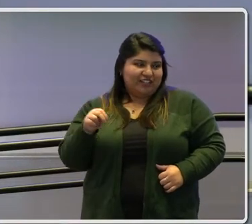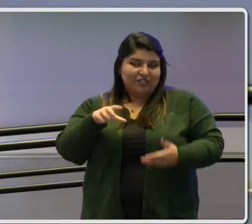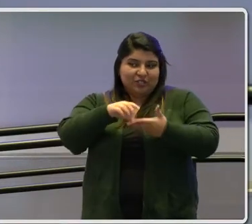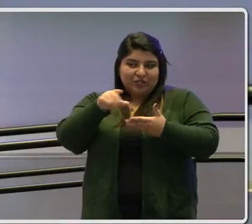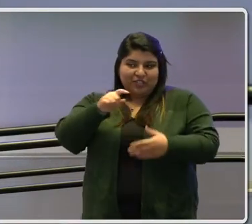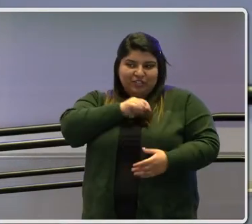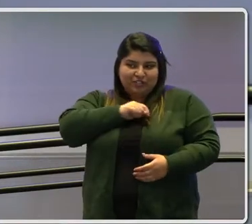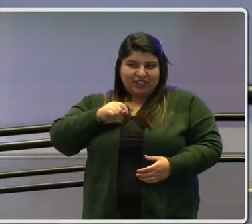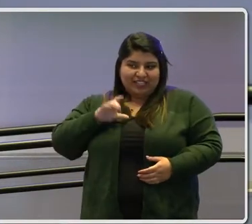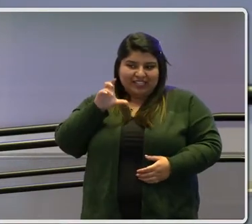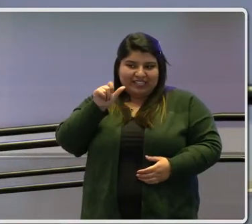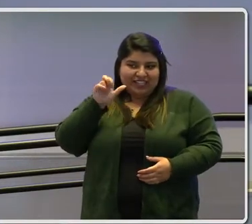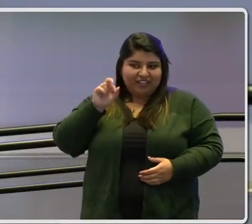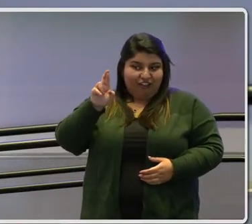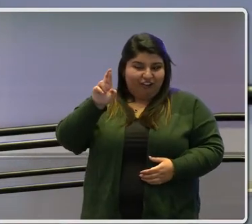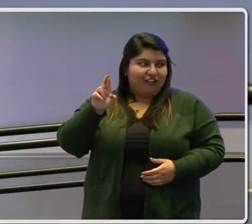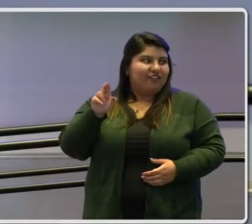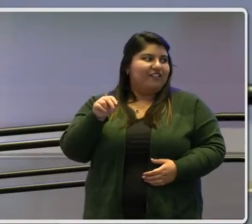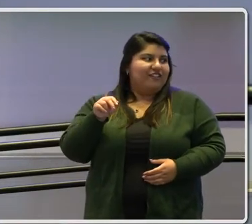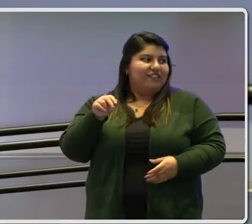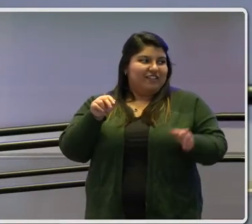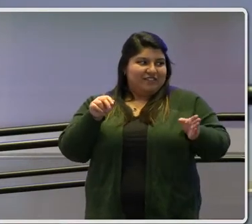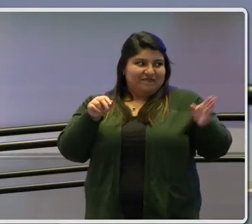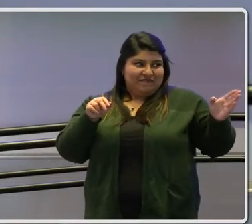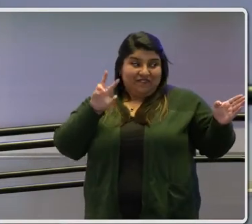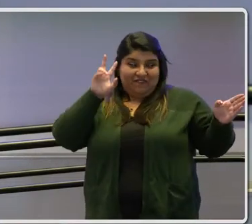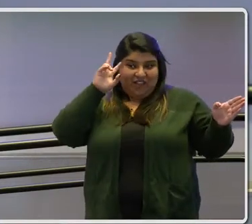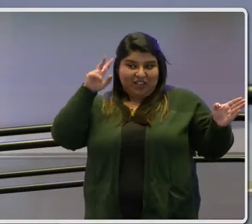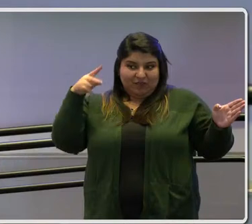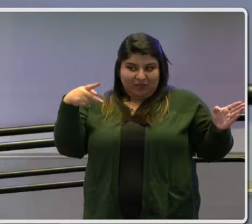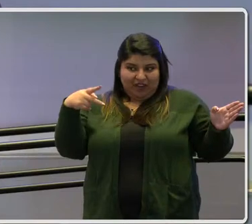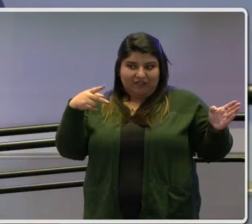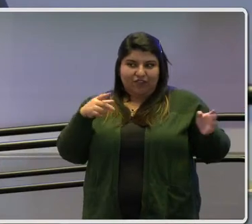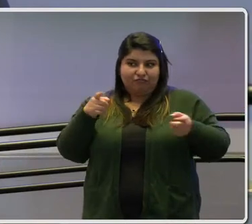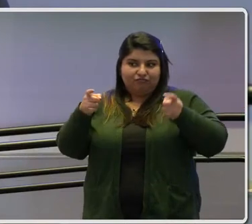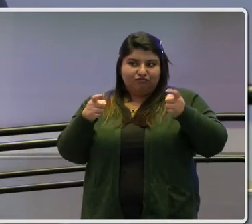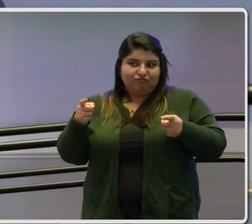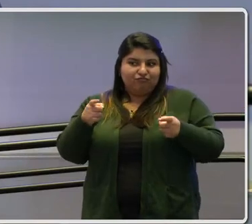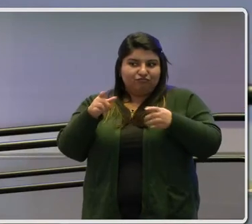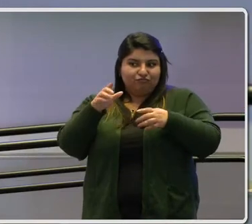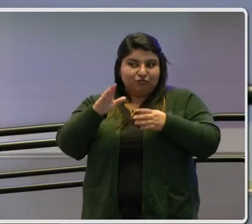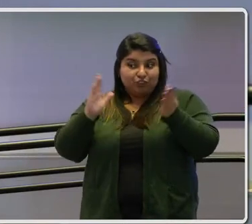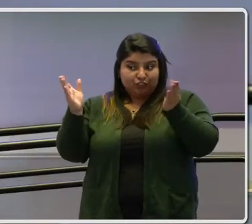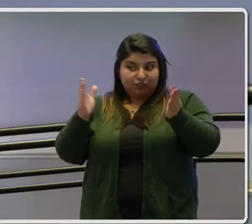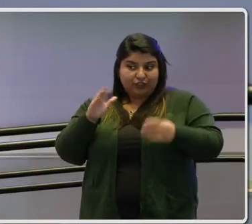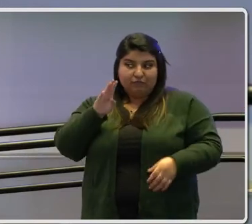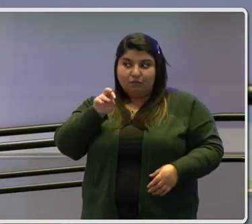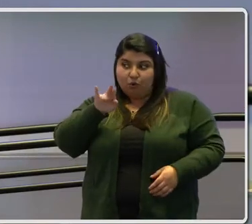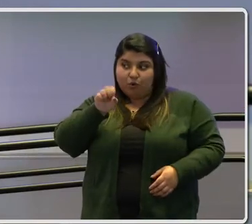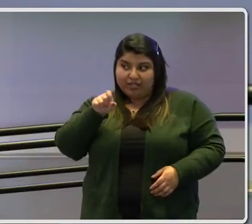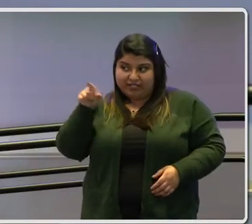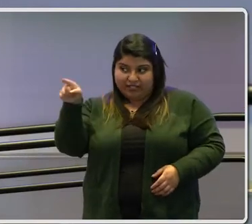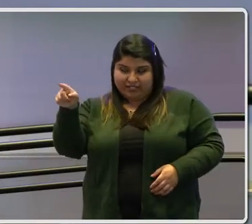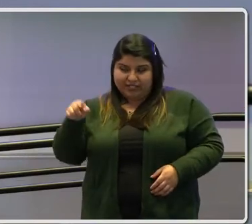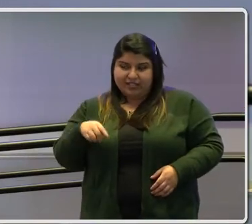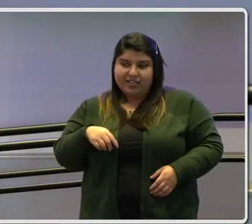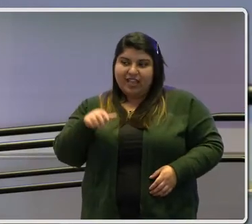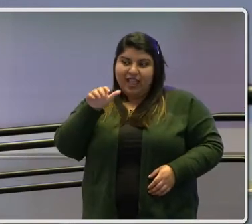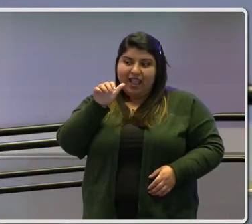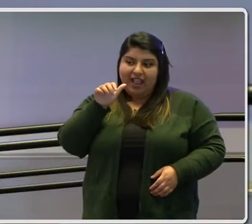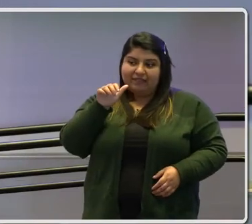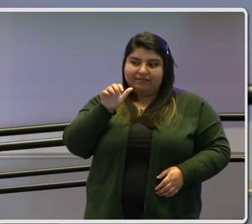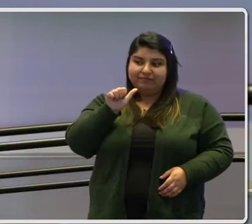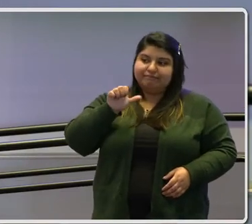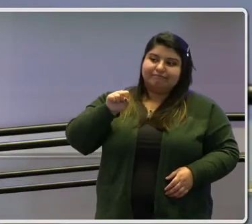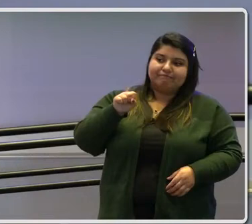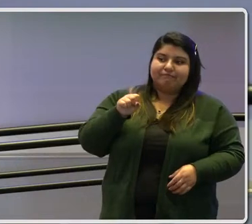Student Trustee Cesar Alvarado, Vice President of Administrative Services, Morris Rodriguez, Associate Vice